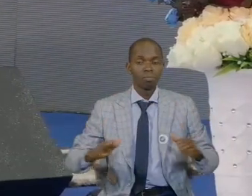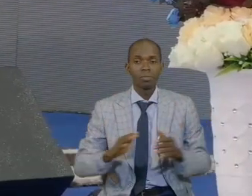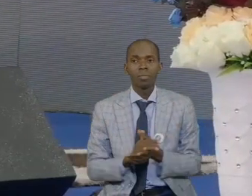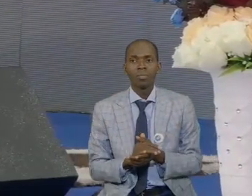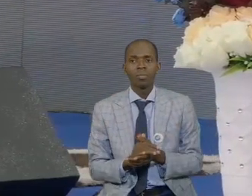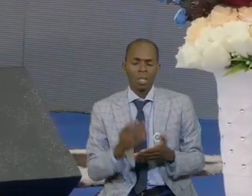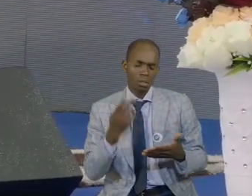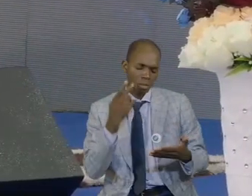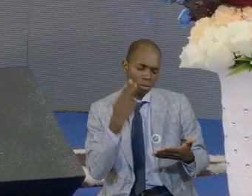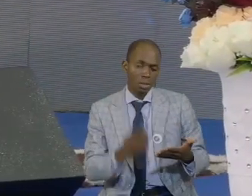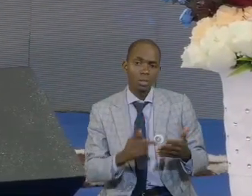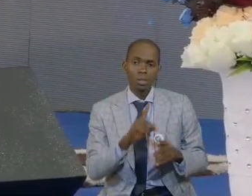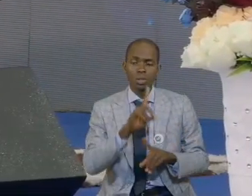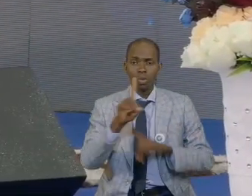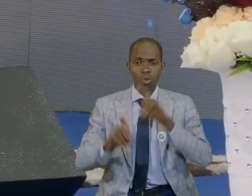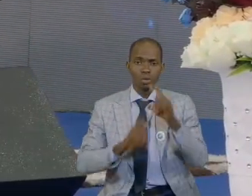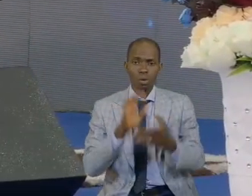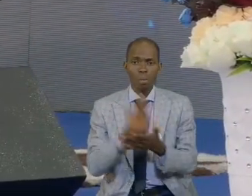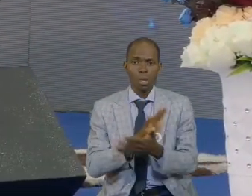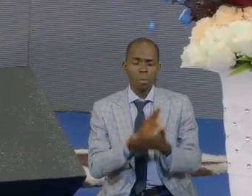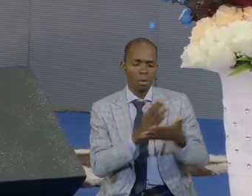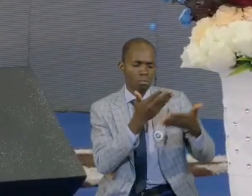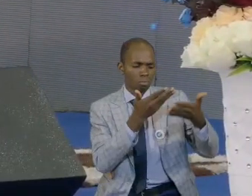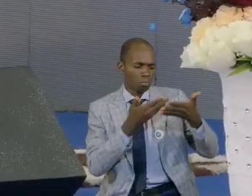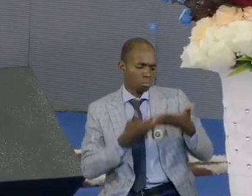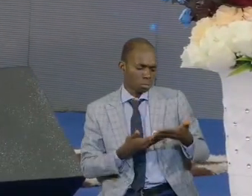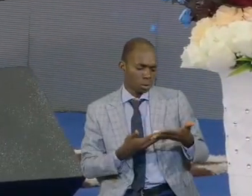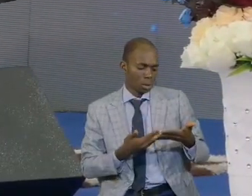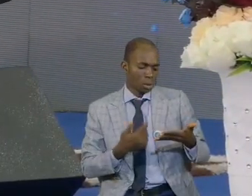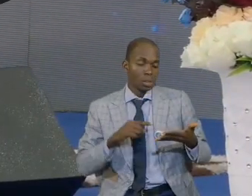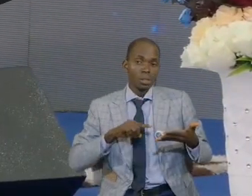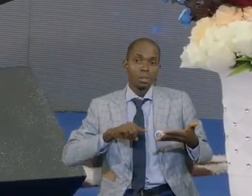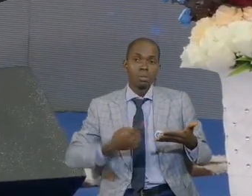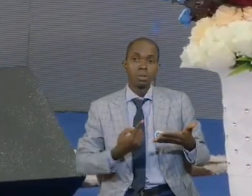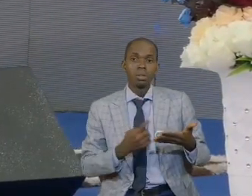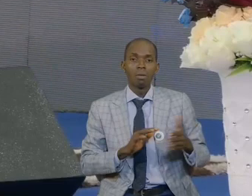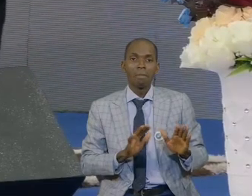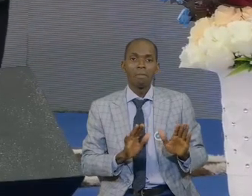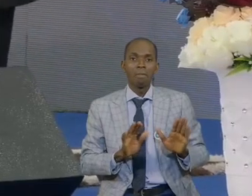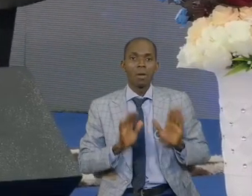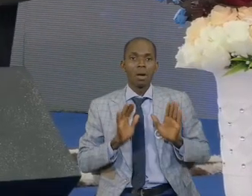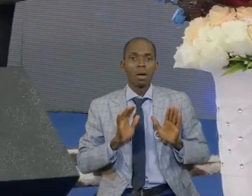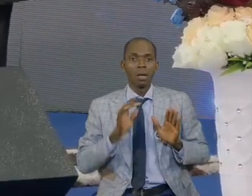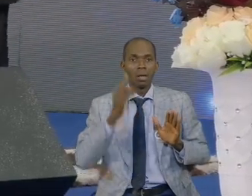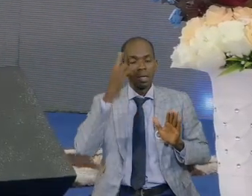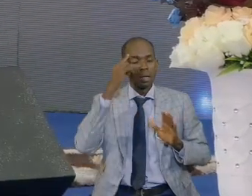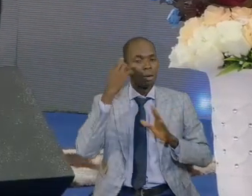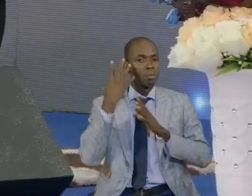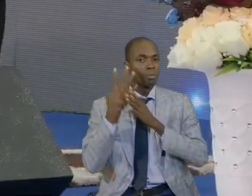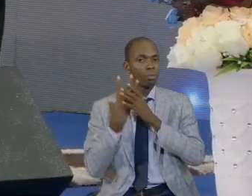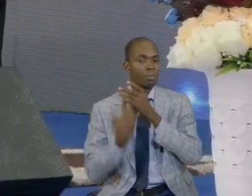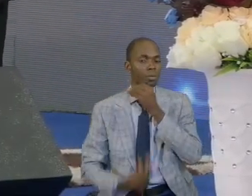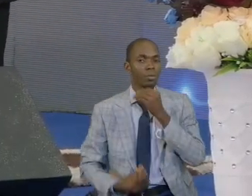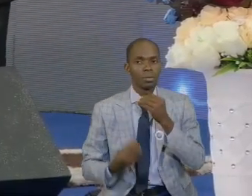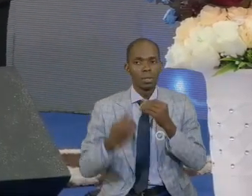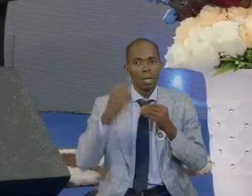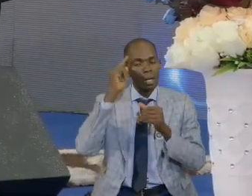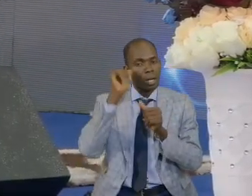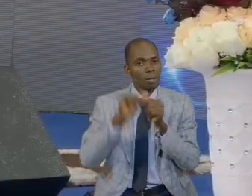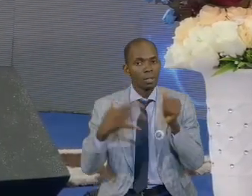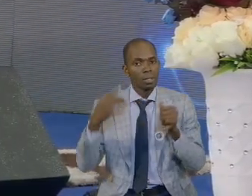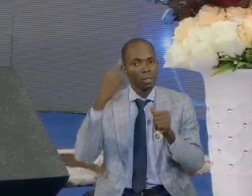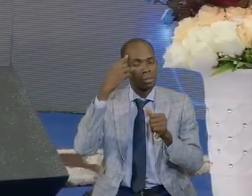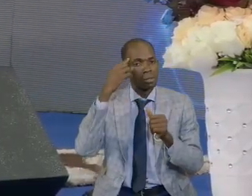questions. We fear. We forget. Everything we learned, everything we had, everything we're prepared